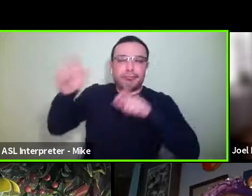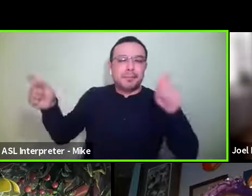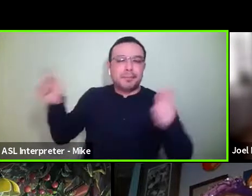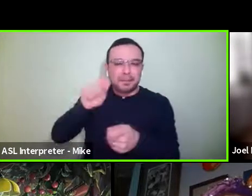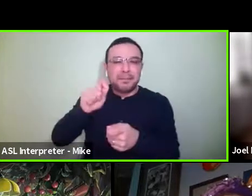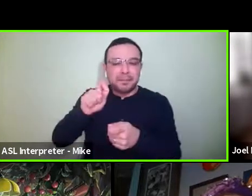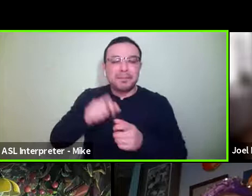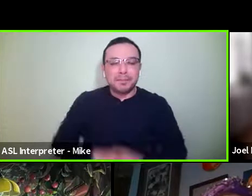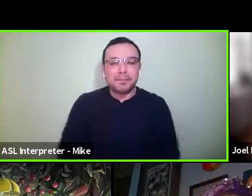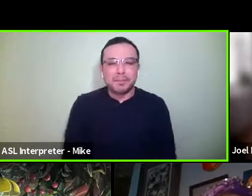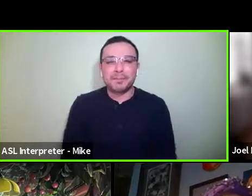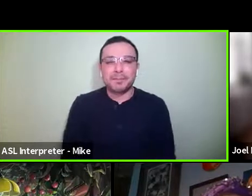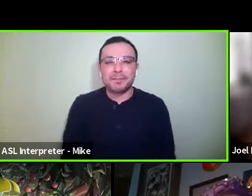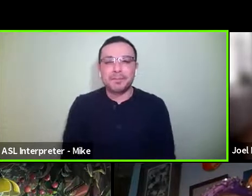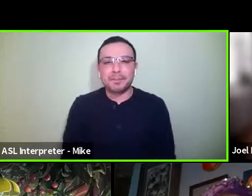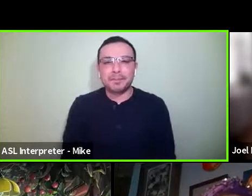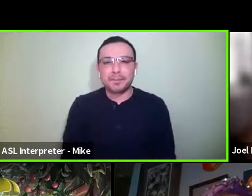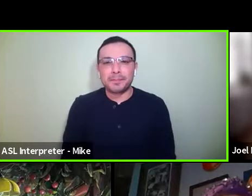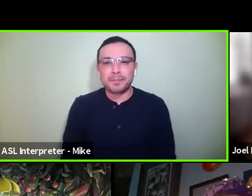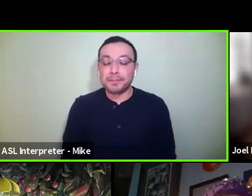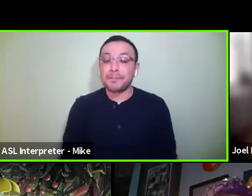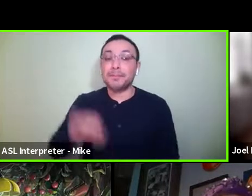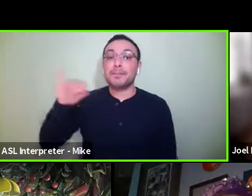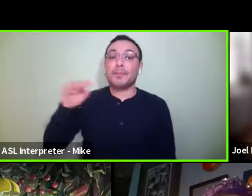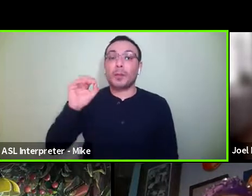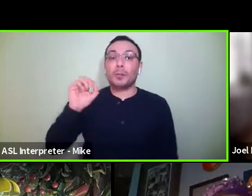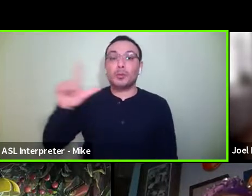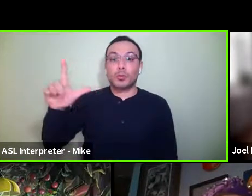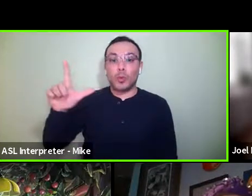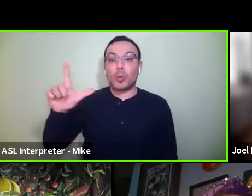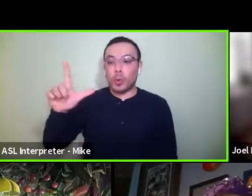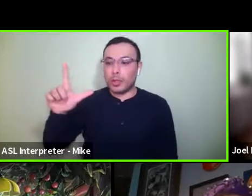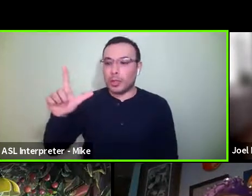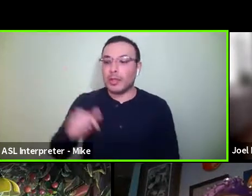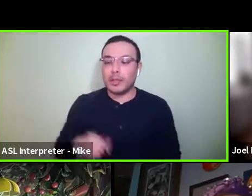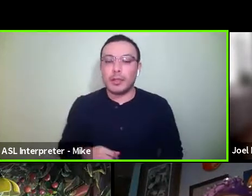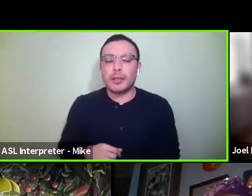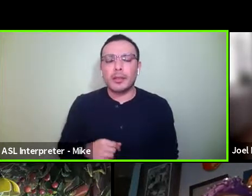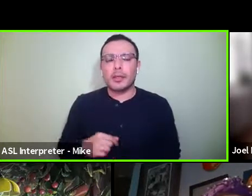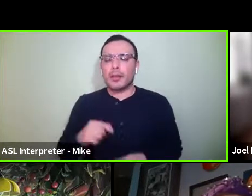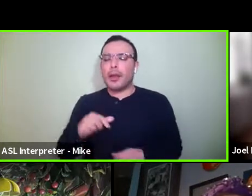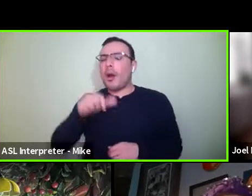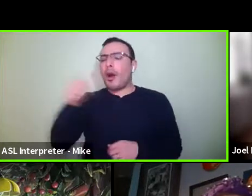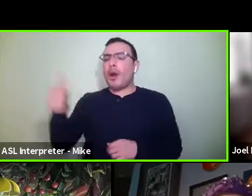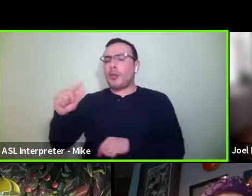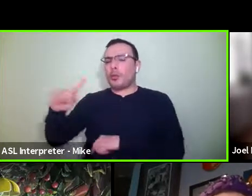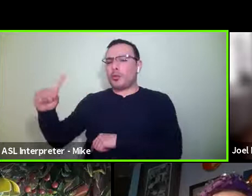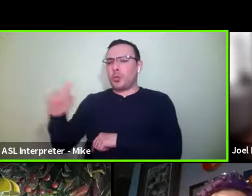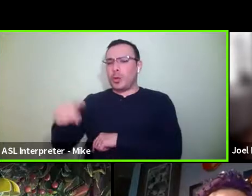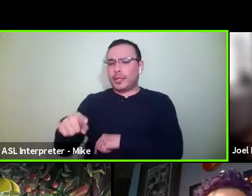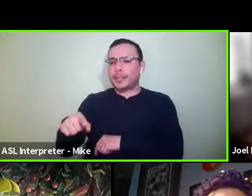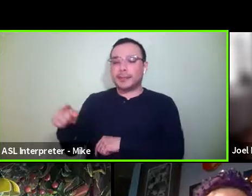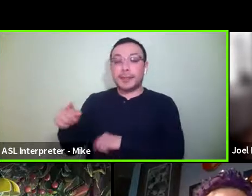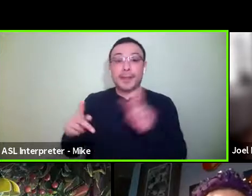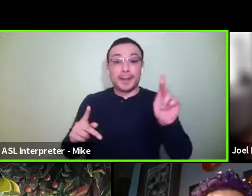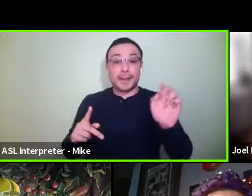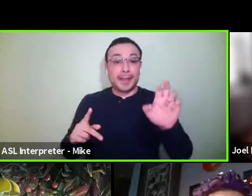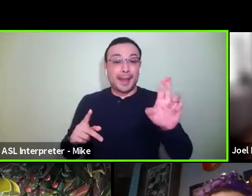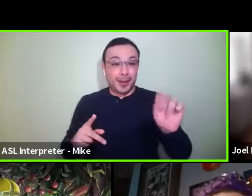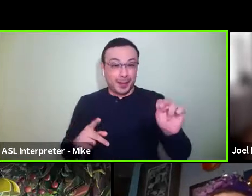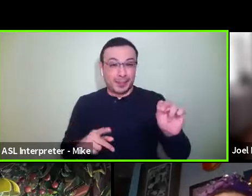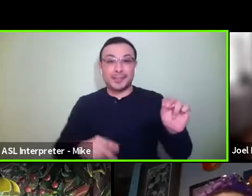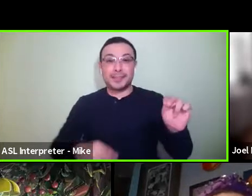One more question from the audience. And the fact that Karen, you just brought up the question, and Anand, you both brought up the question